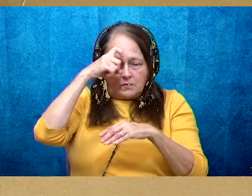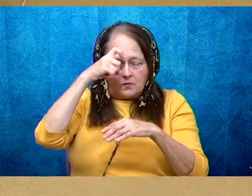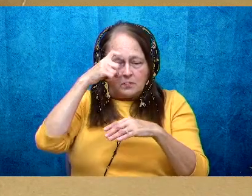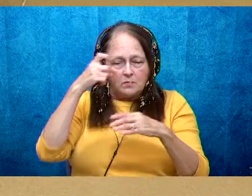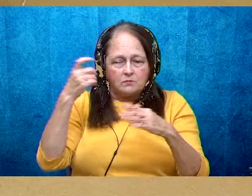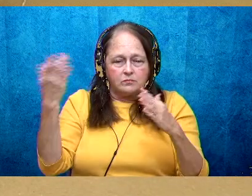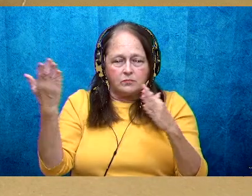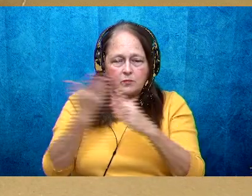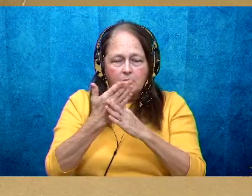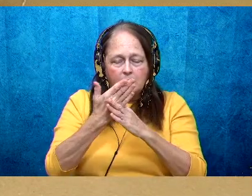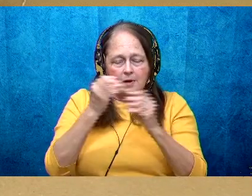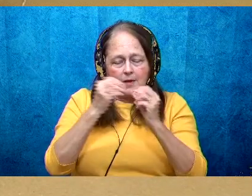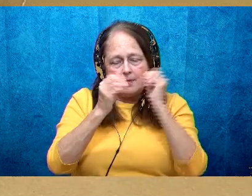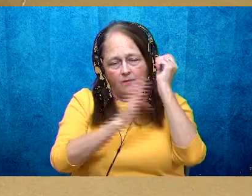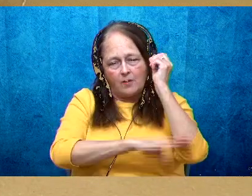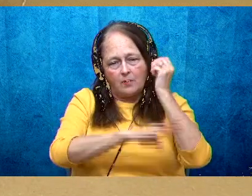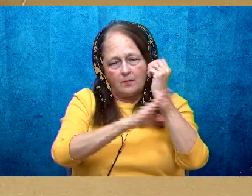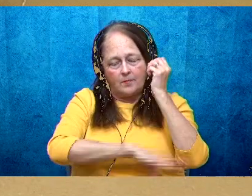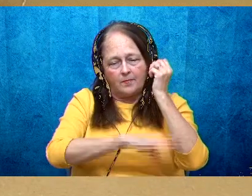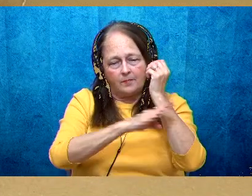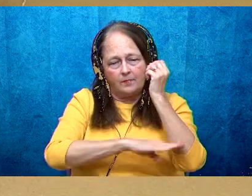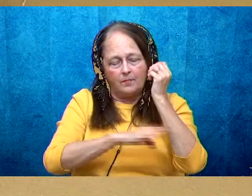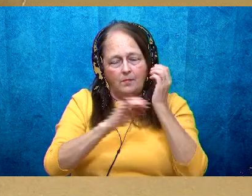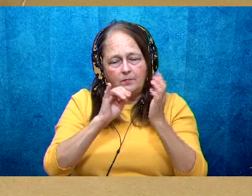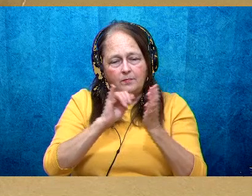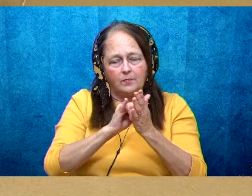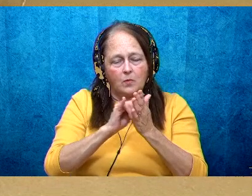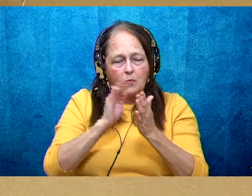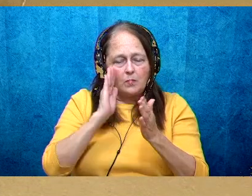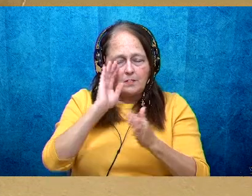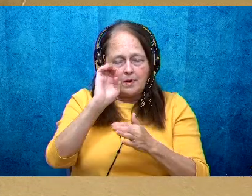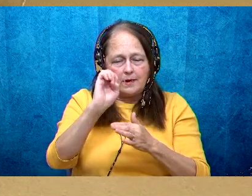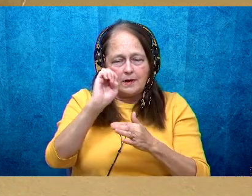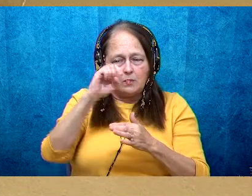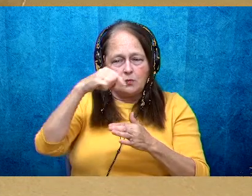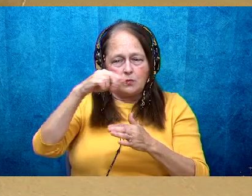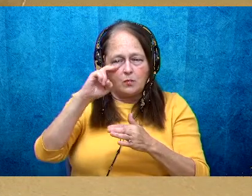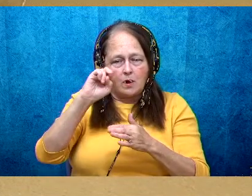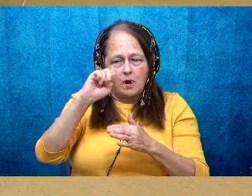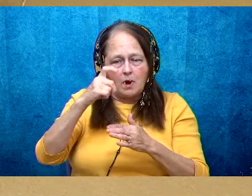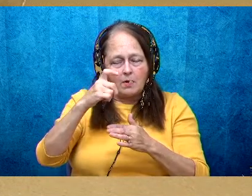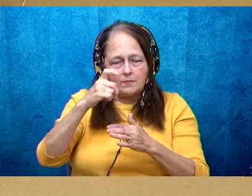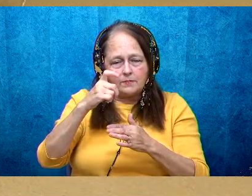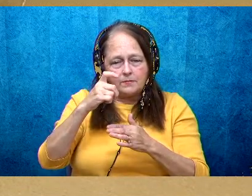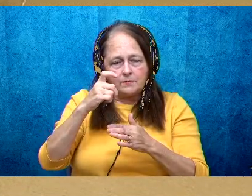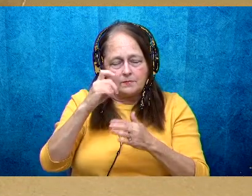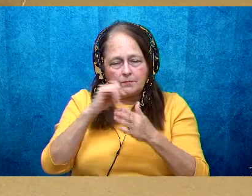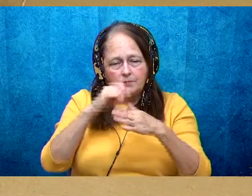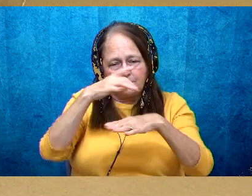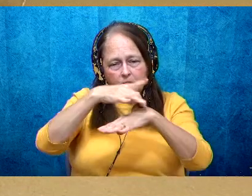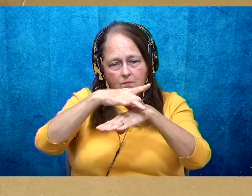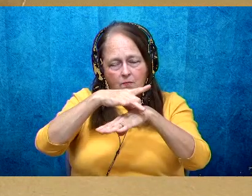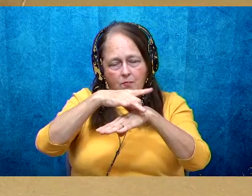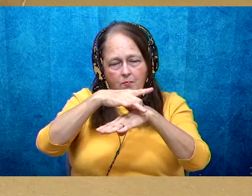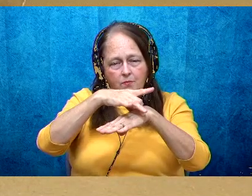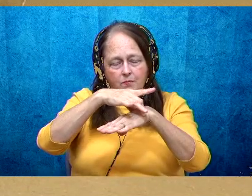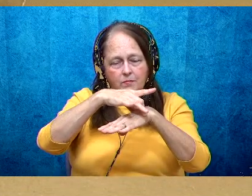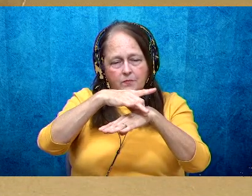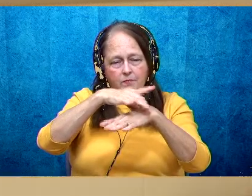back to school in the fall. This is also going to be an equinox. With the Earth tilted this